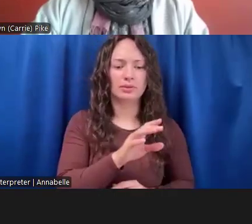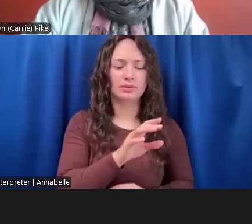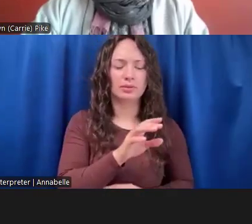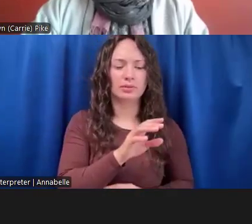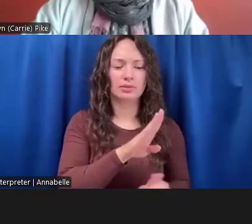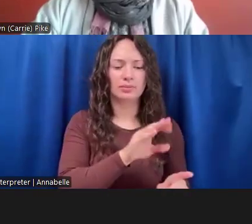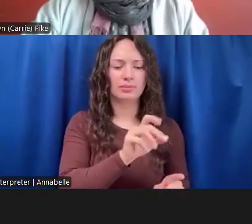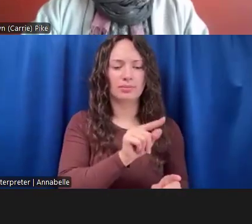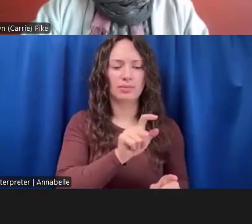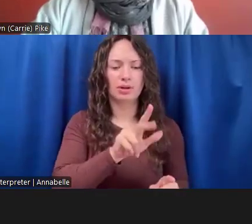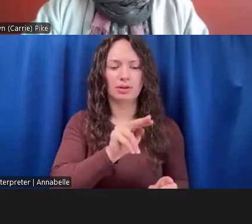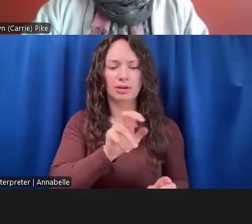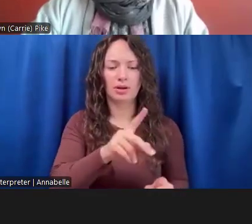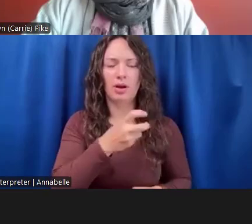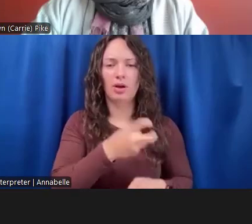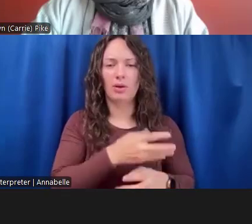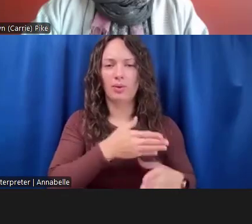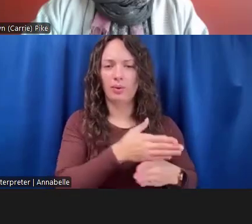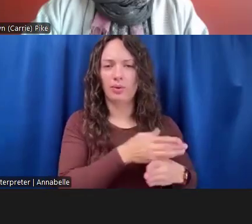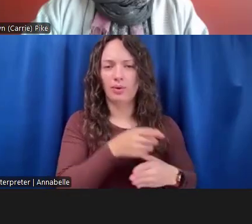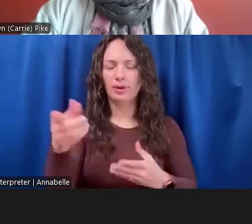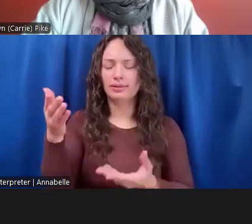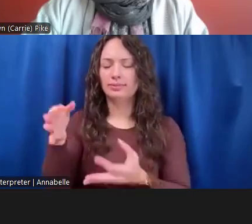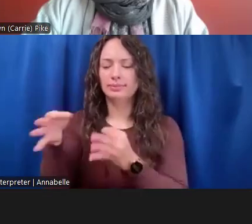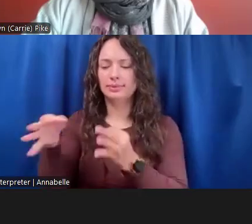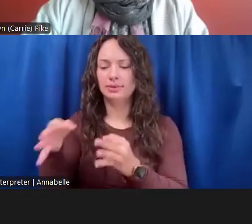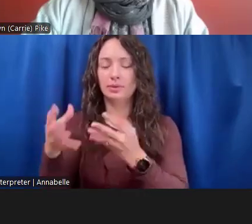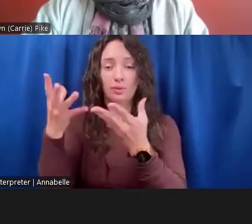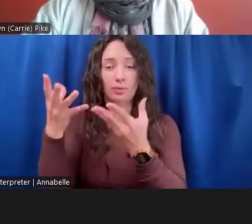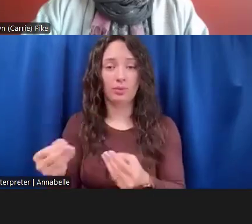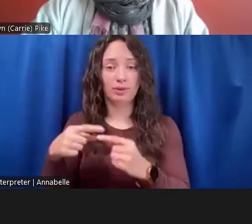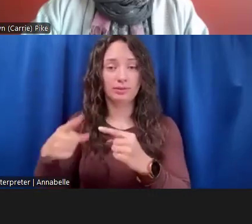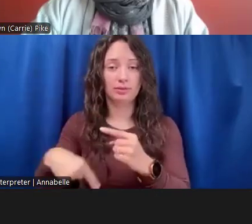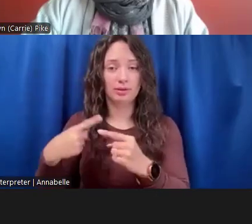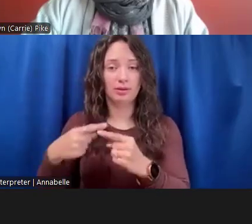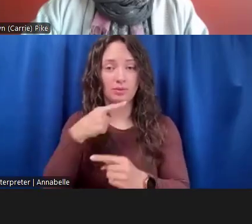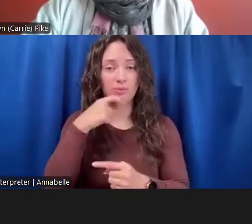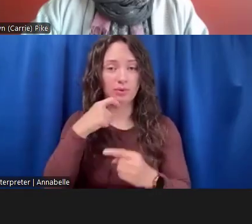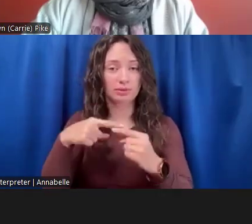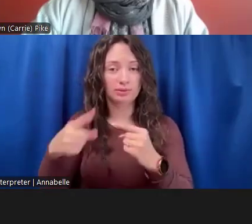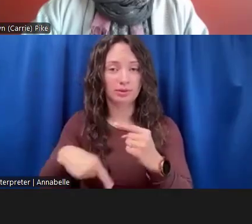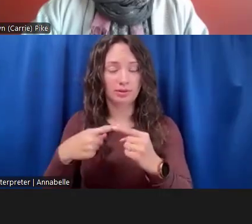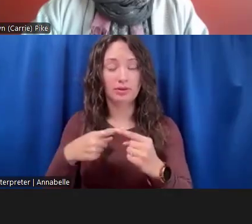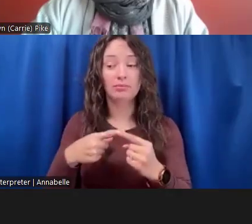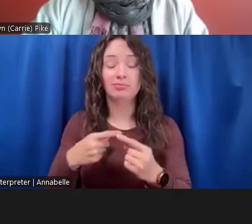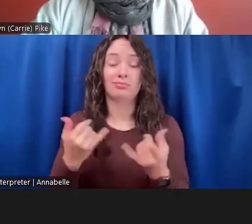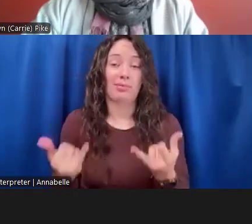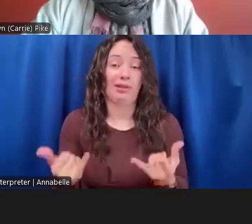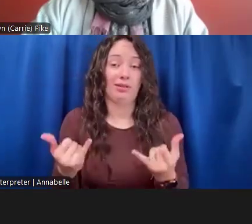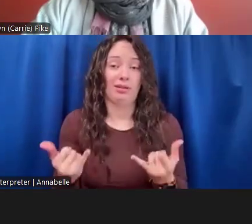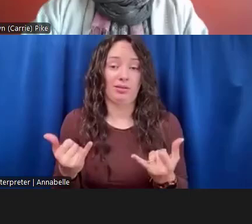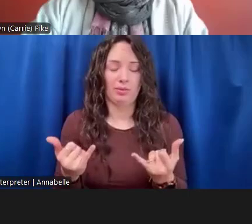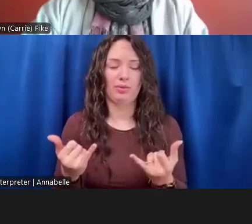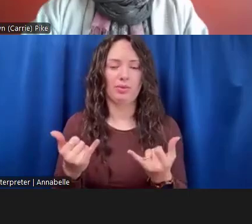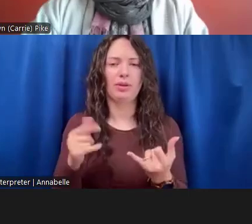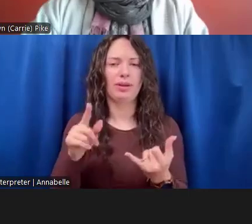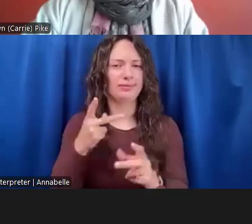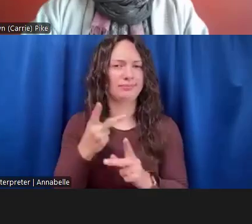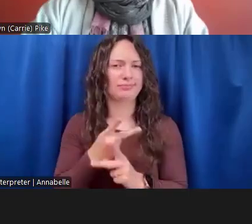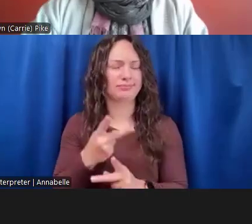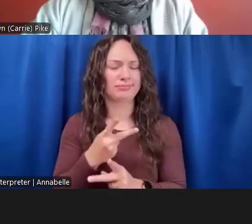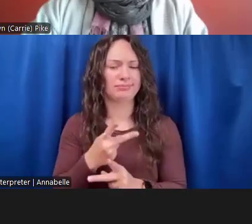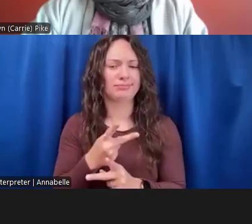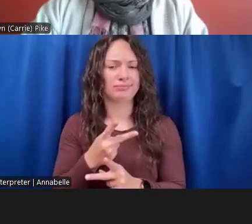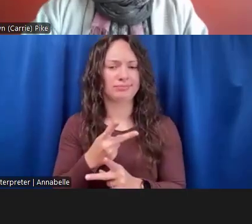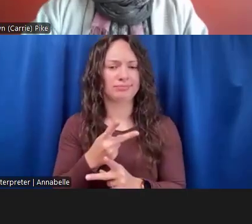Tony talked about, wet cycles, dry cycles. Well, we have those now. And the question is, will